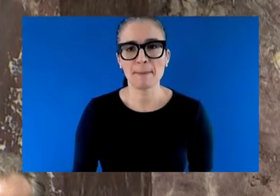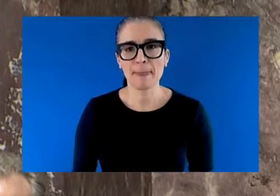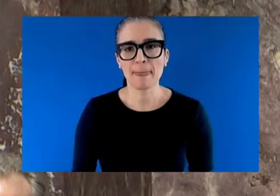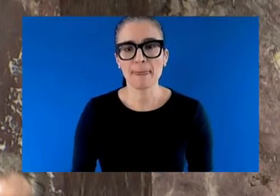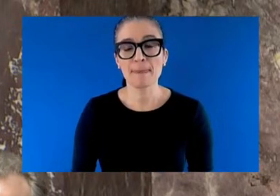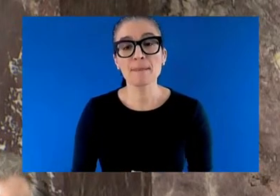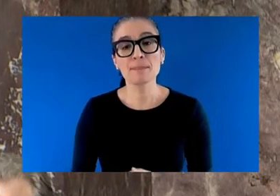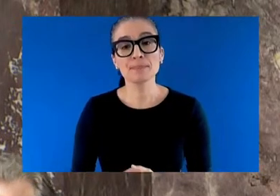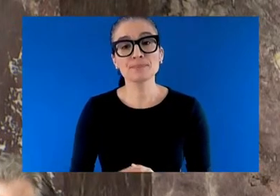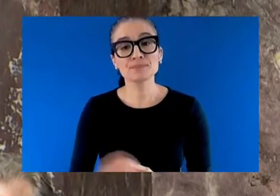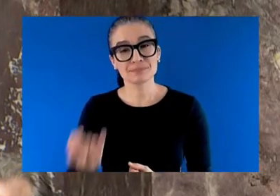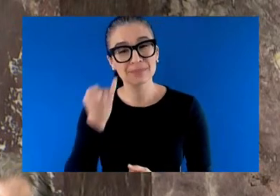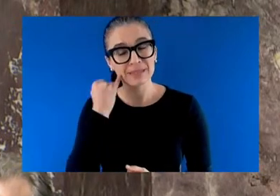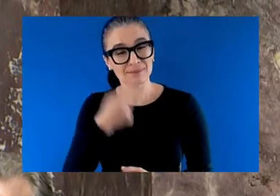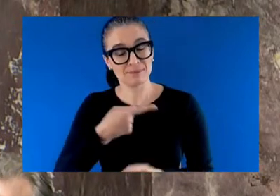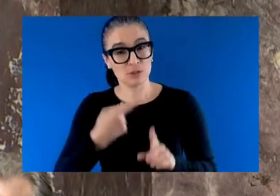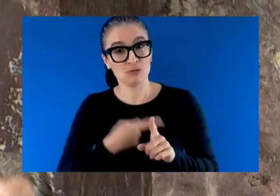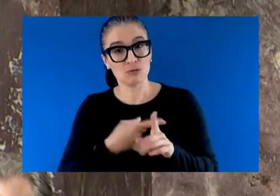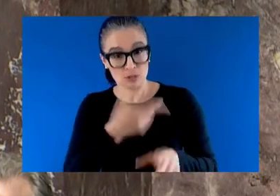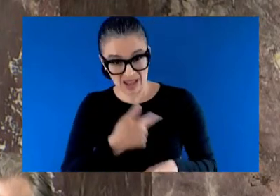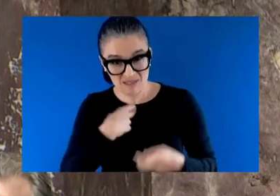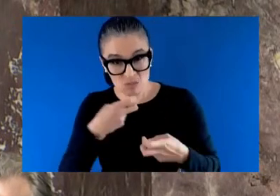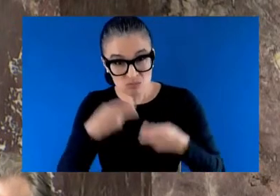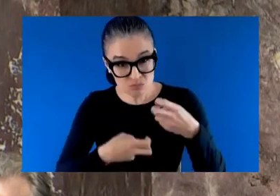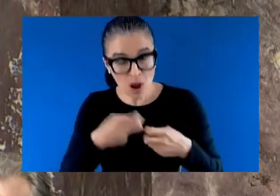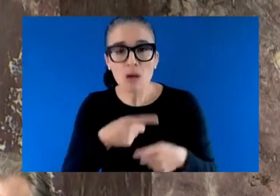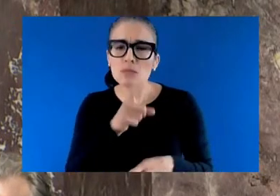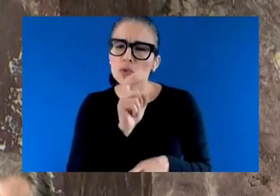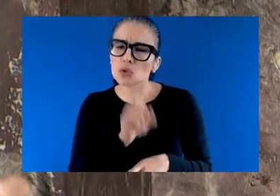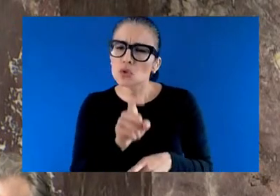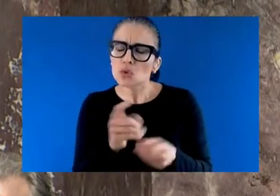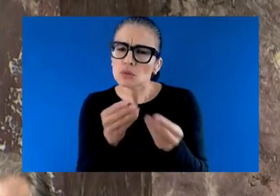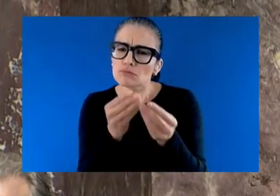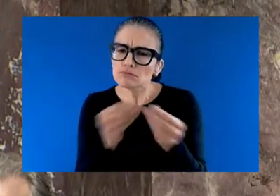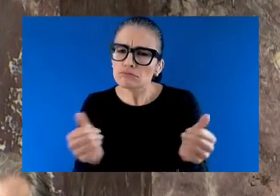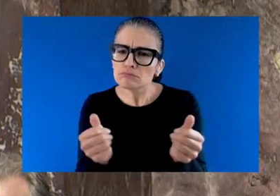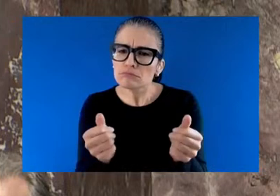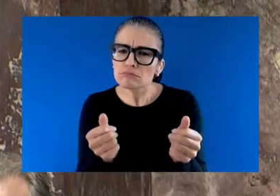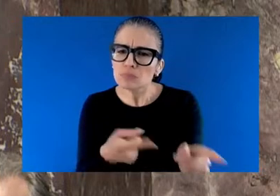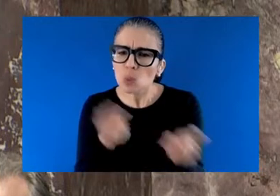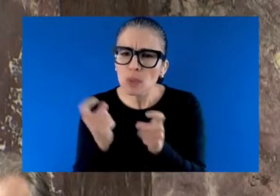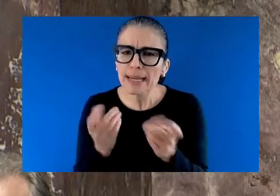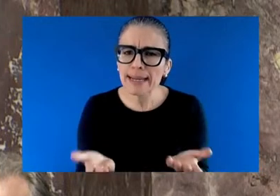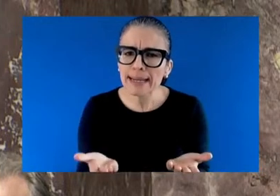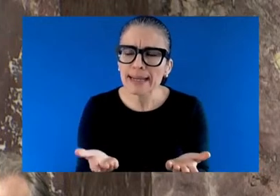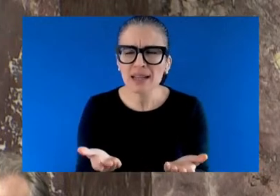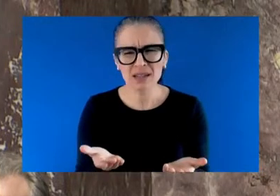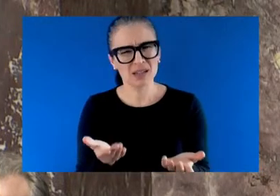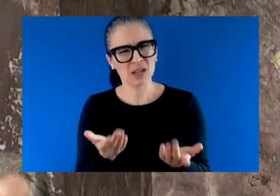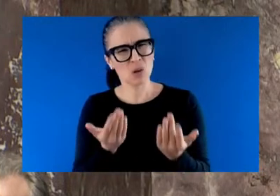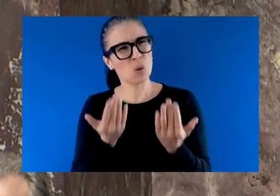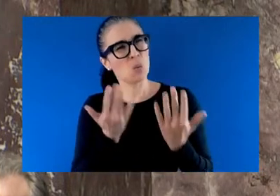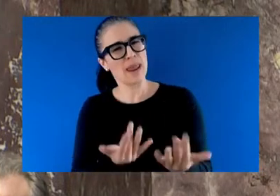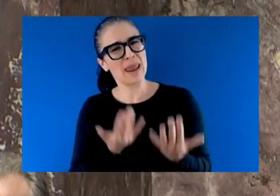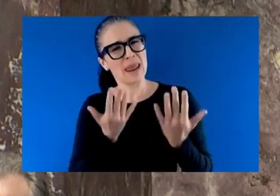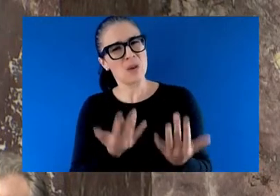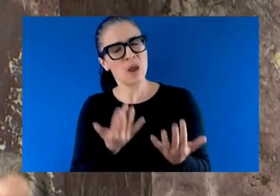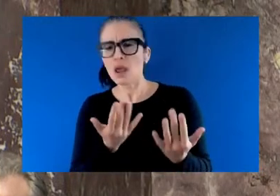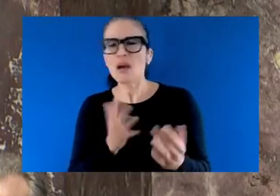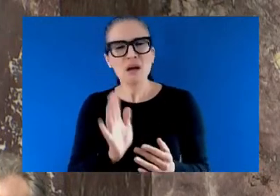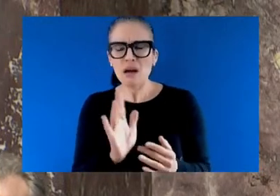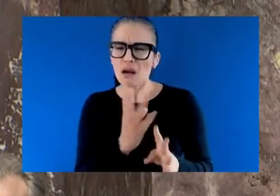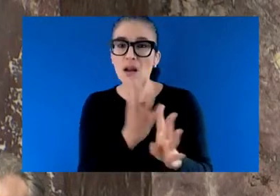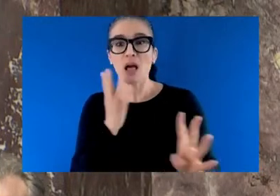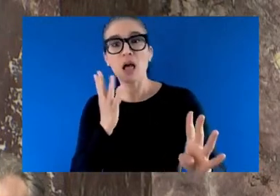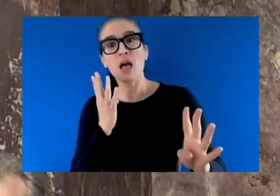made good progress at the residential tenancy branch by cutting wait times for all tenancy hearings by more than 50% over last year.